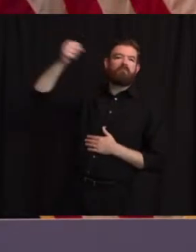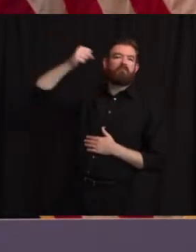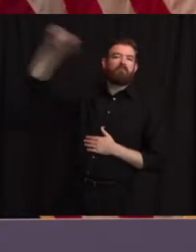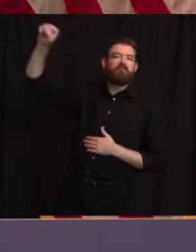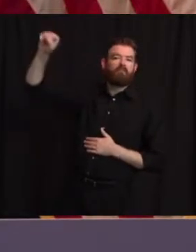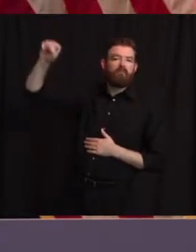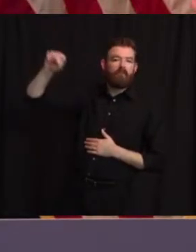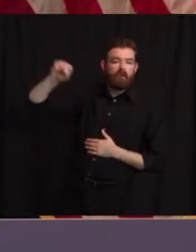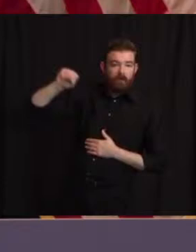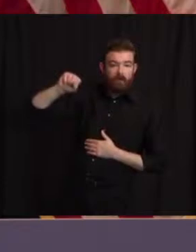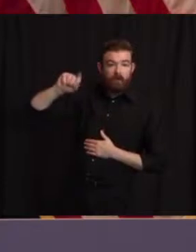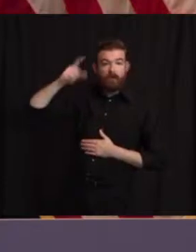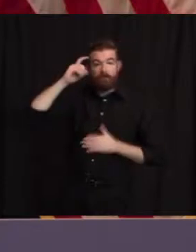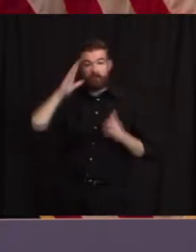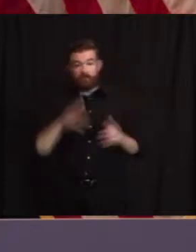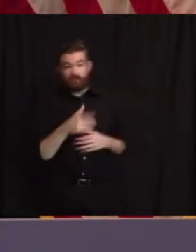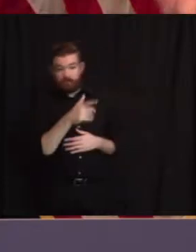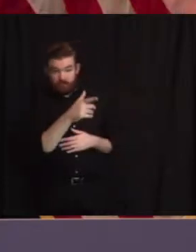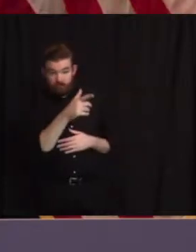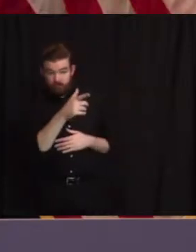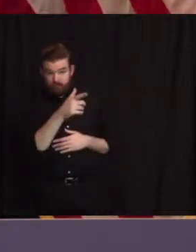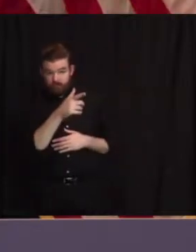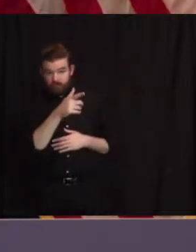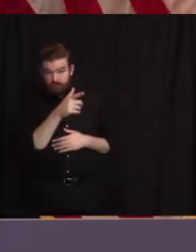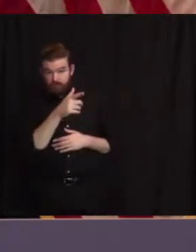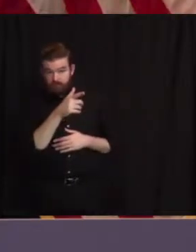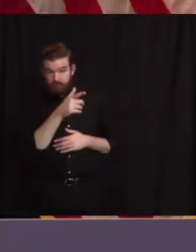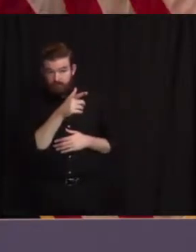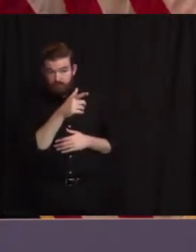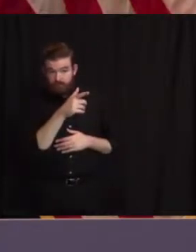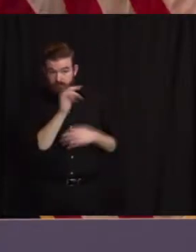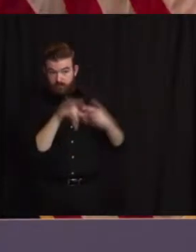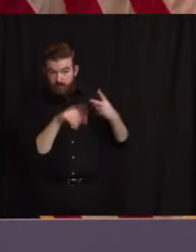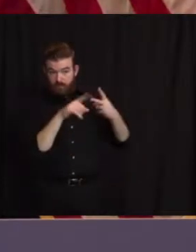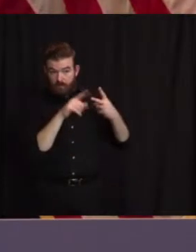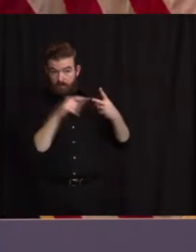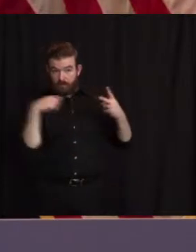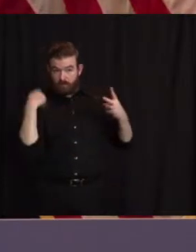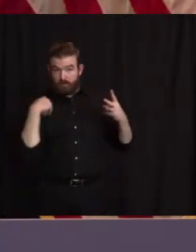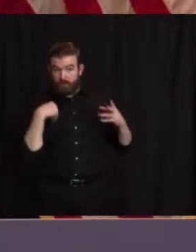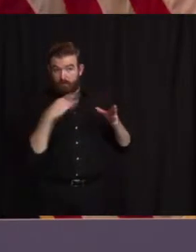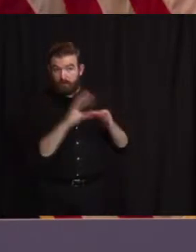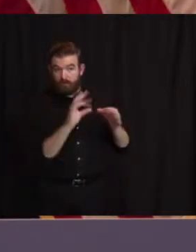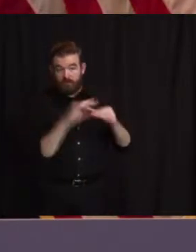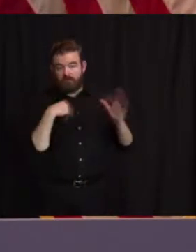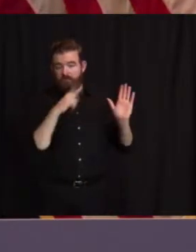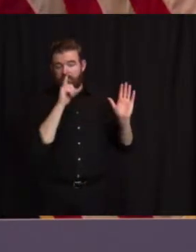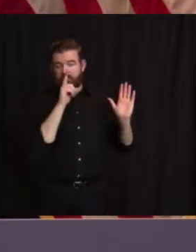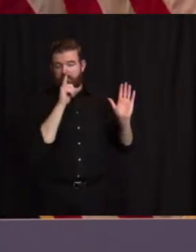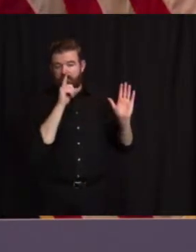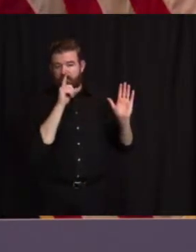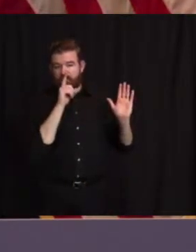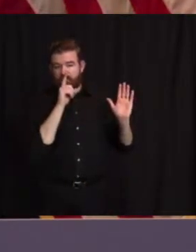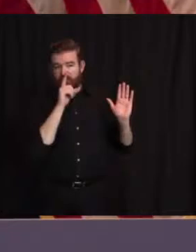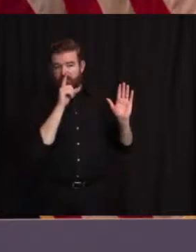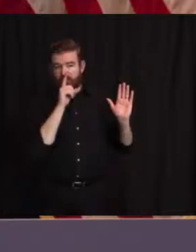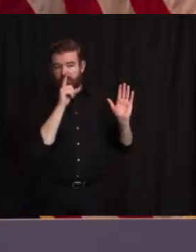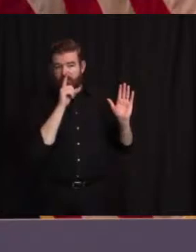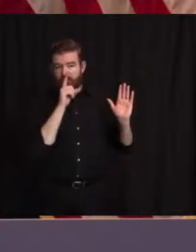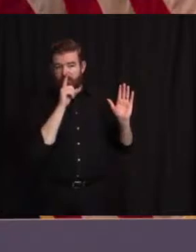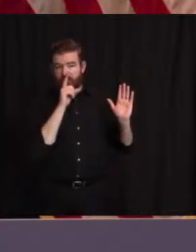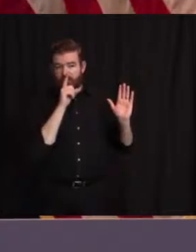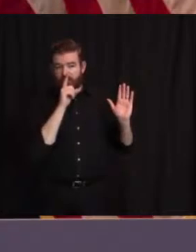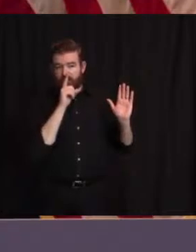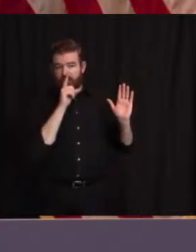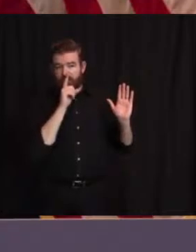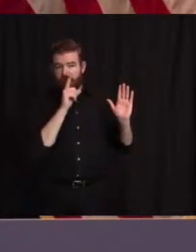specific of it, and you'll forgive me for that because I'm sure there's going to be all sorts of noise around that, including legal,